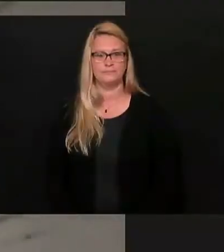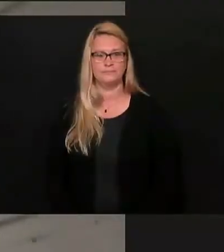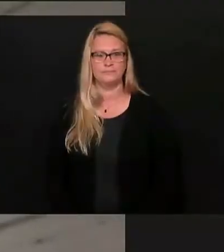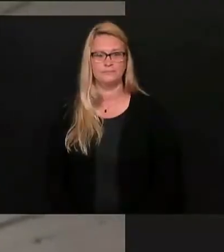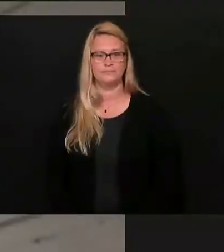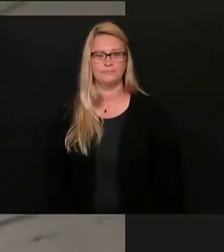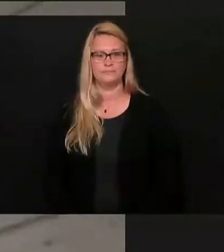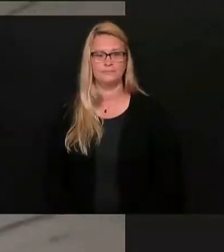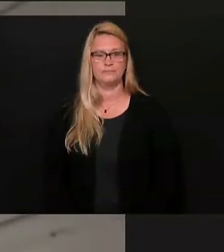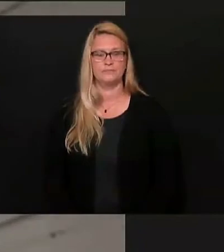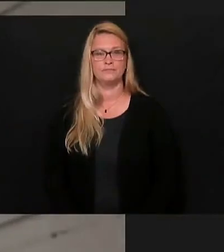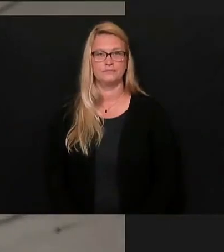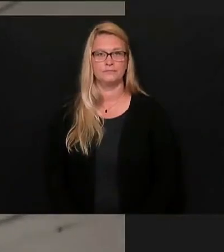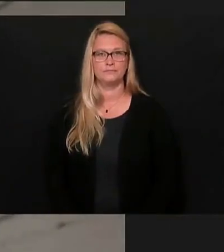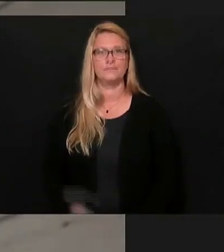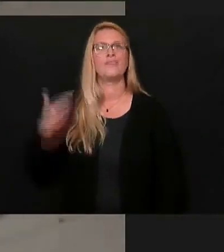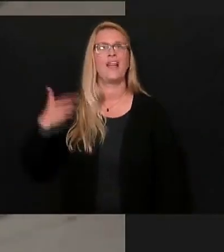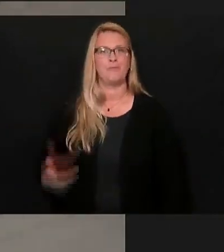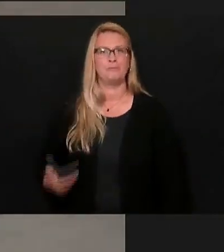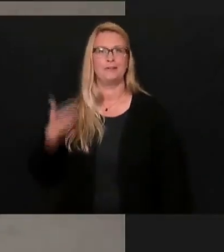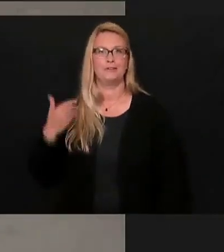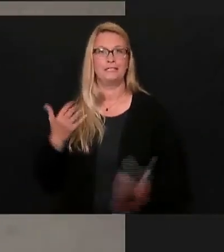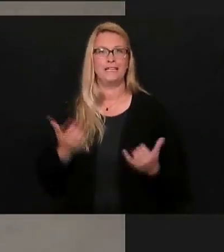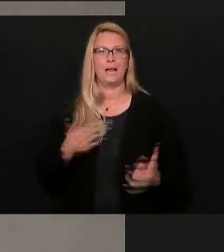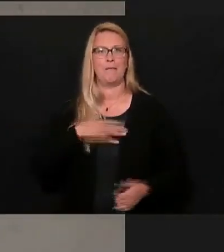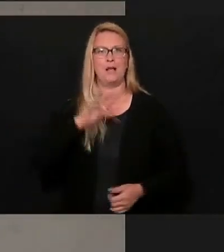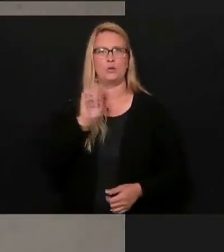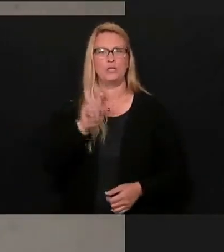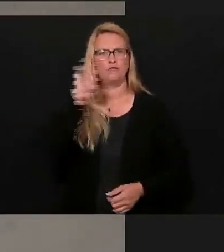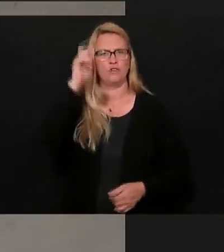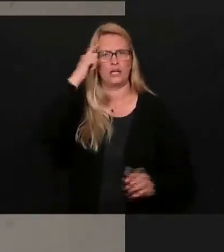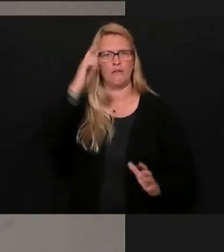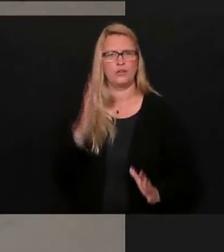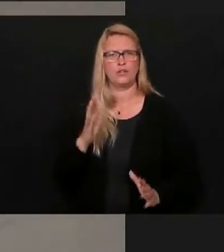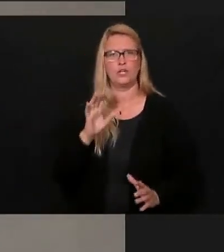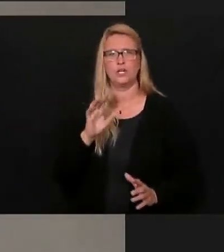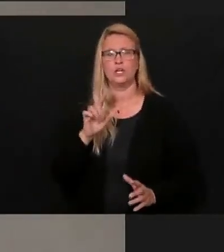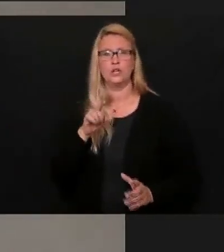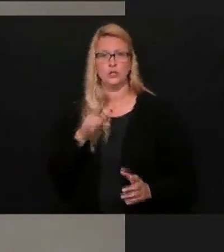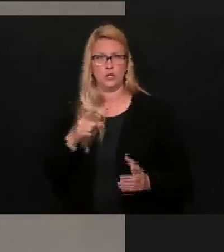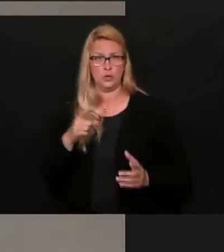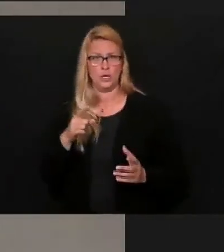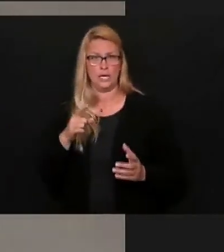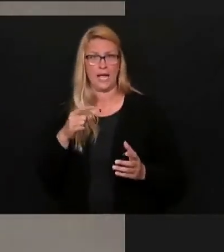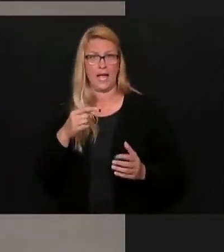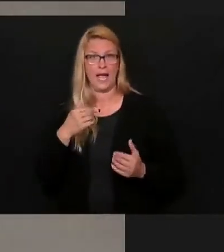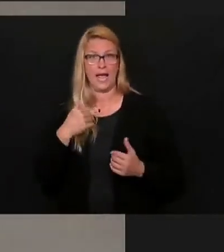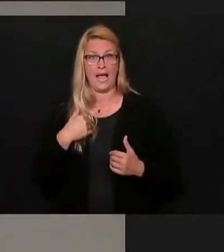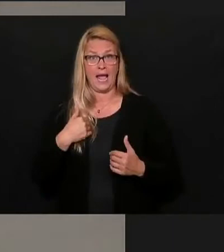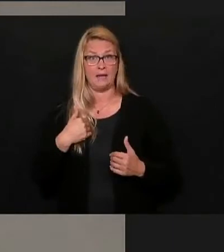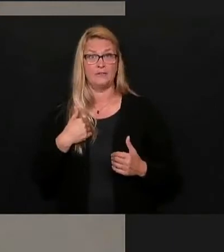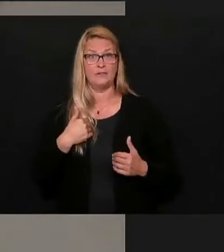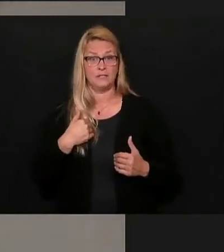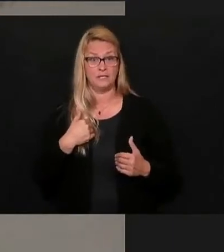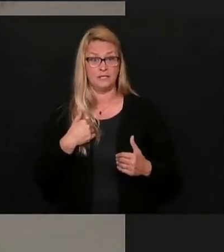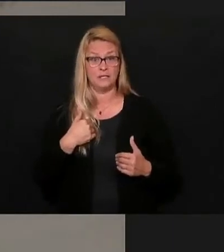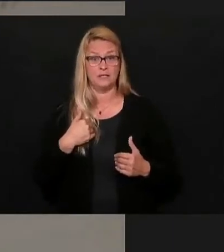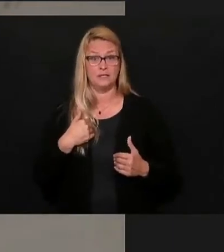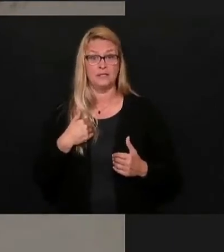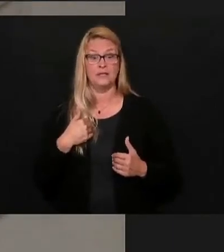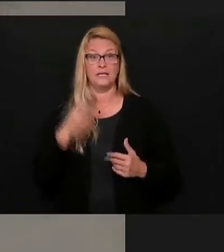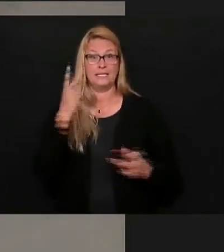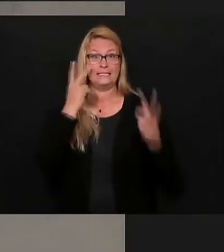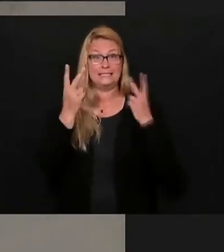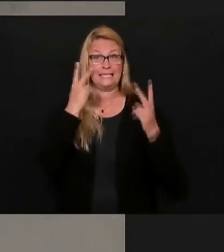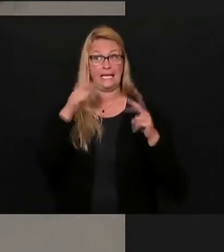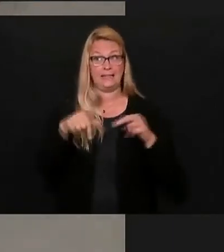Hello, Brendan Tierney with WSAZ here. My question's for the governor. Governor, you had been greeted at the beginning on your way into the Capitol